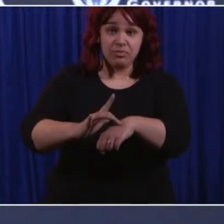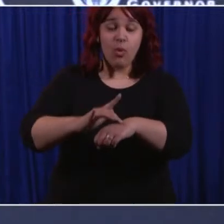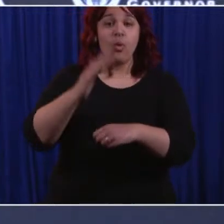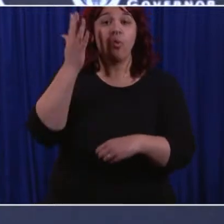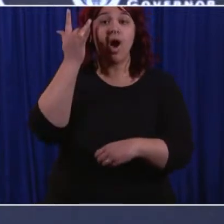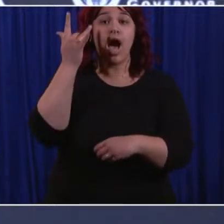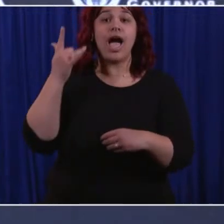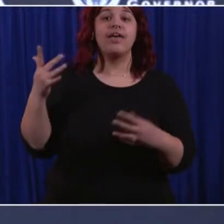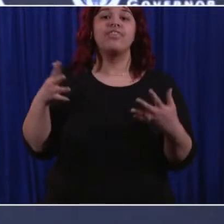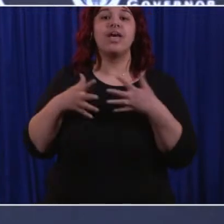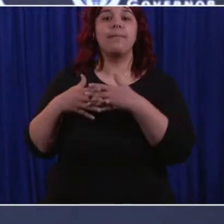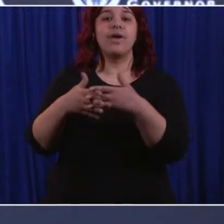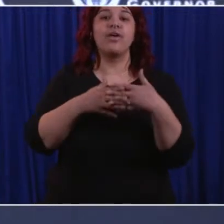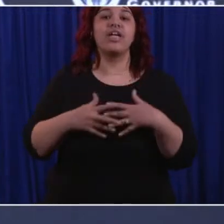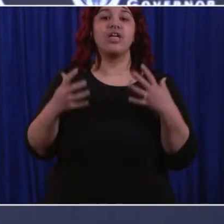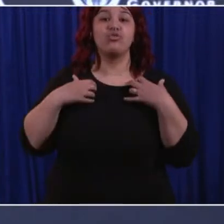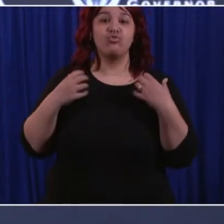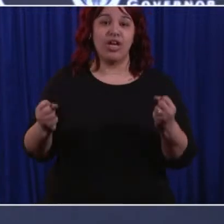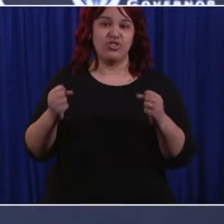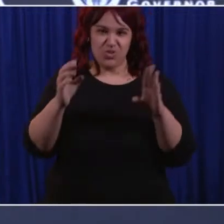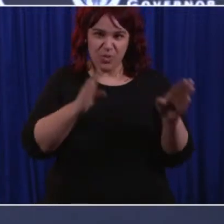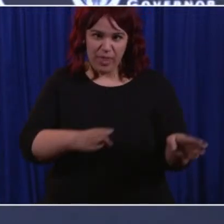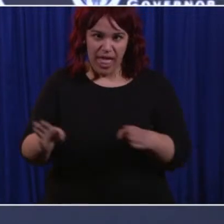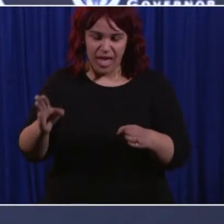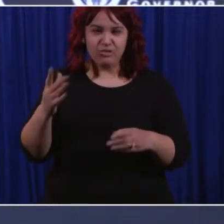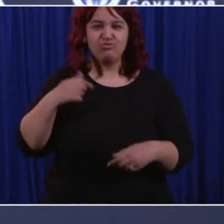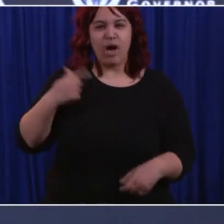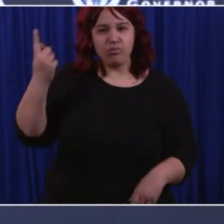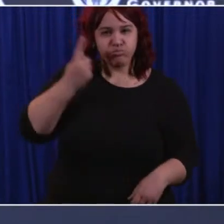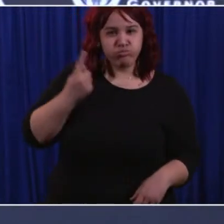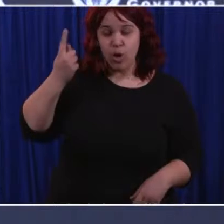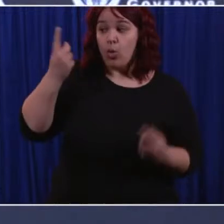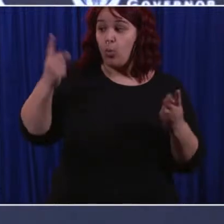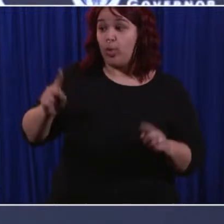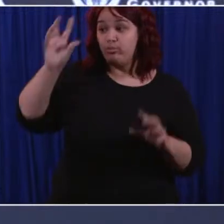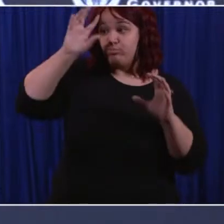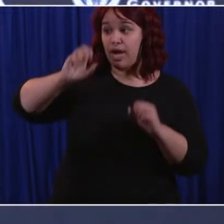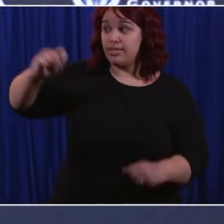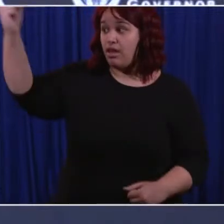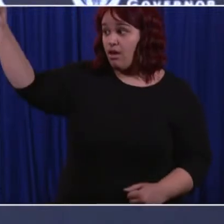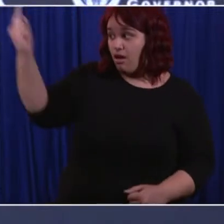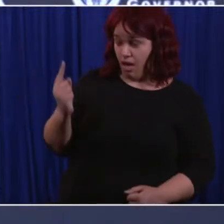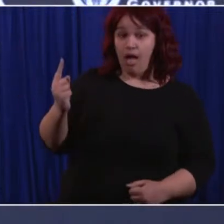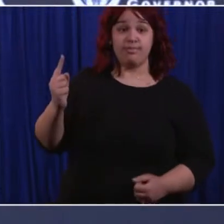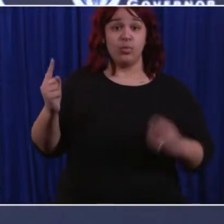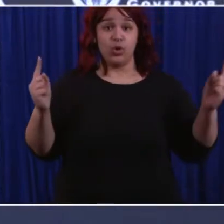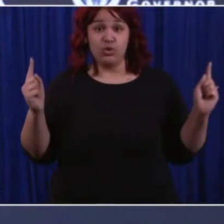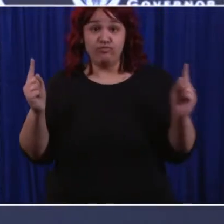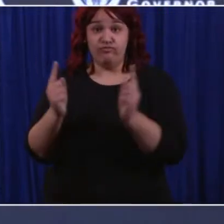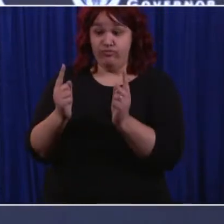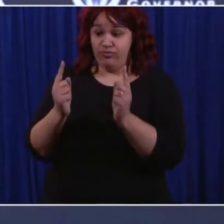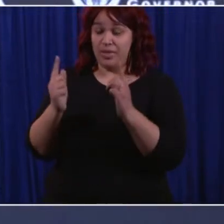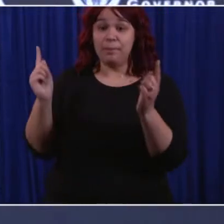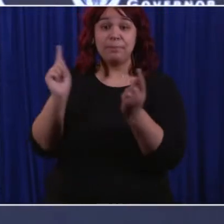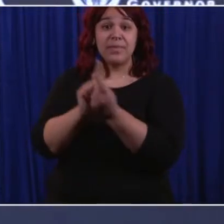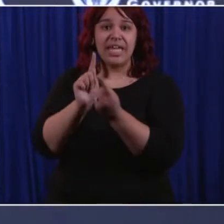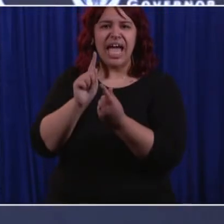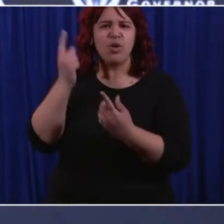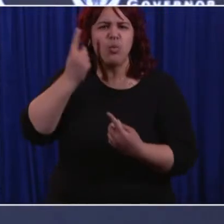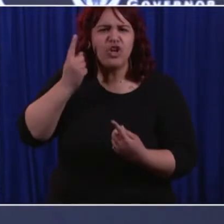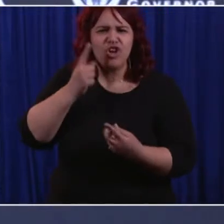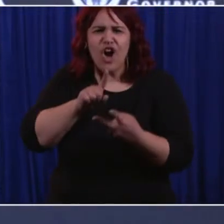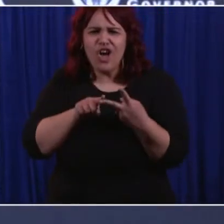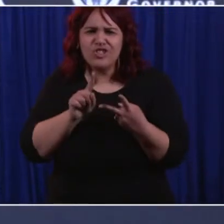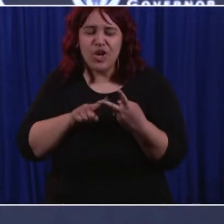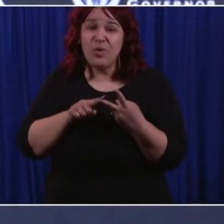Plan. Will you greet him on his visit to Ohio? And do you uniformly oppose the American Rescue Plan like